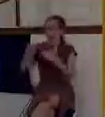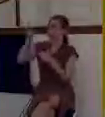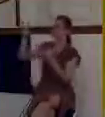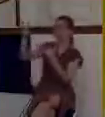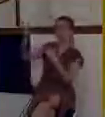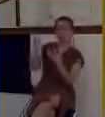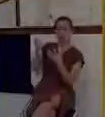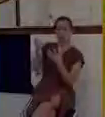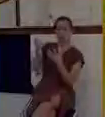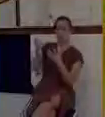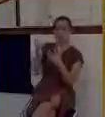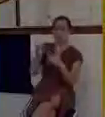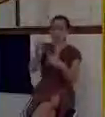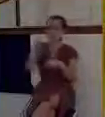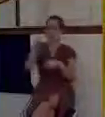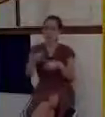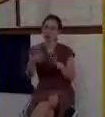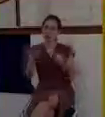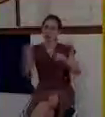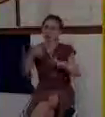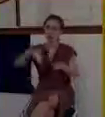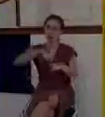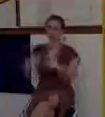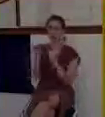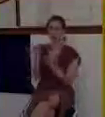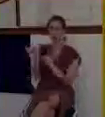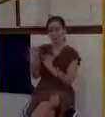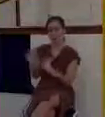Let's bow for prayer together.